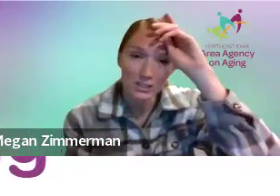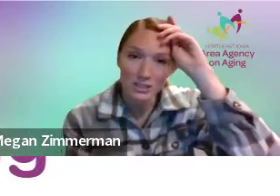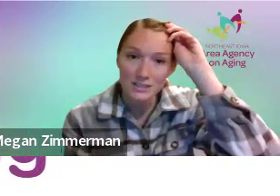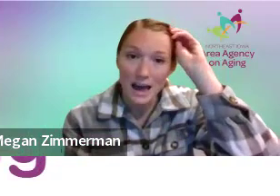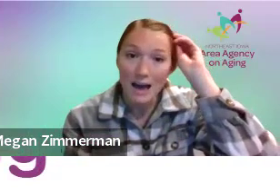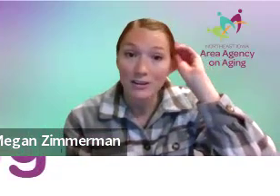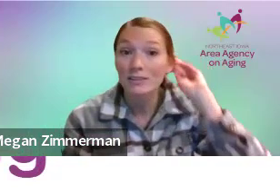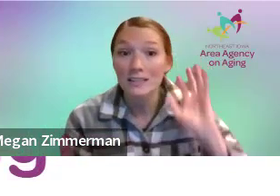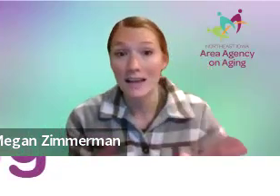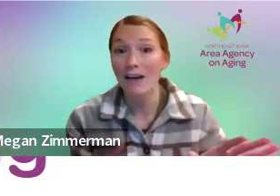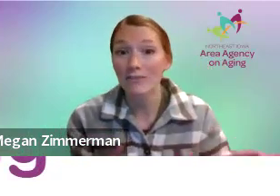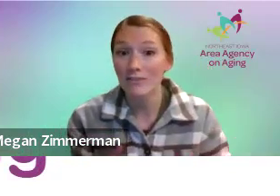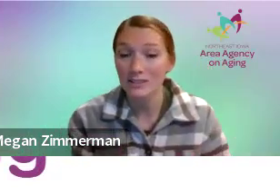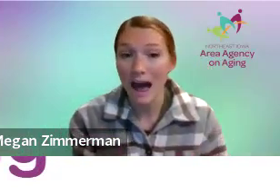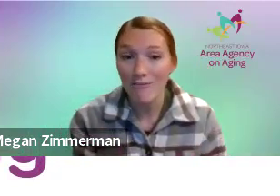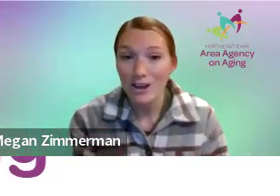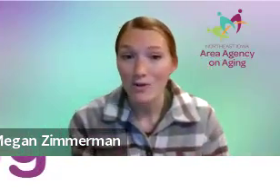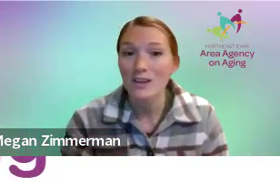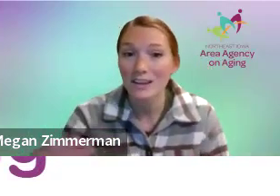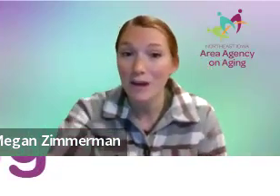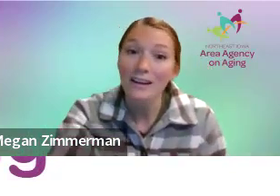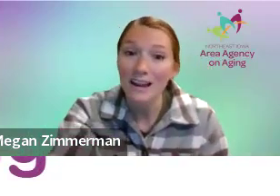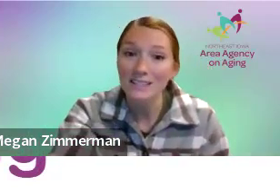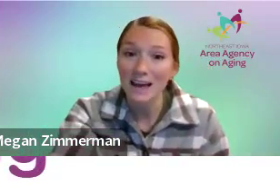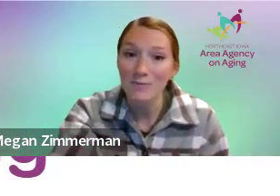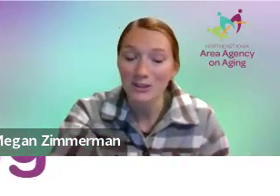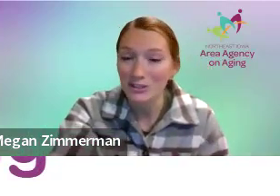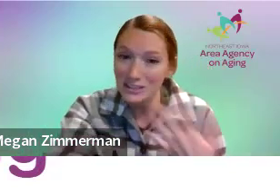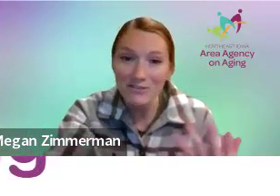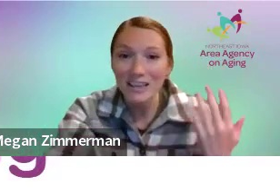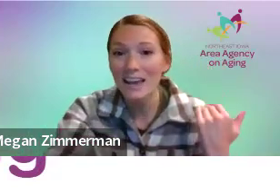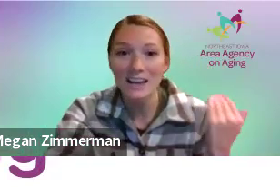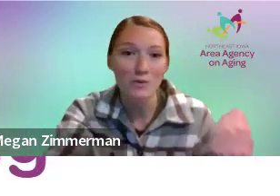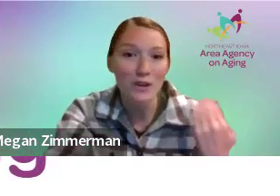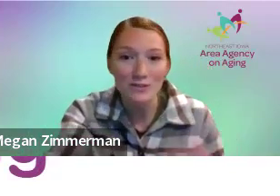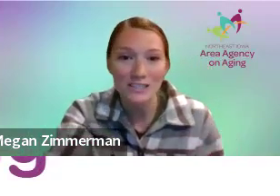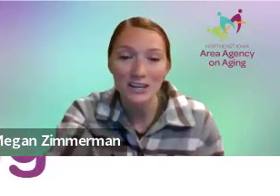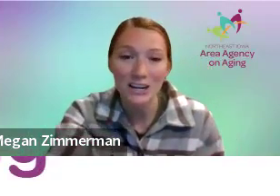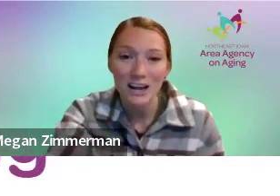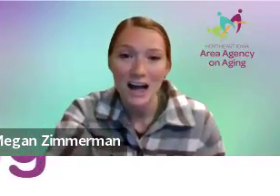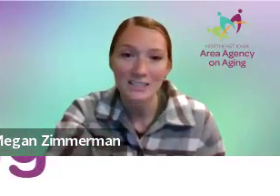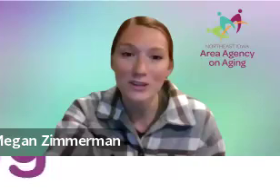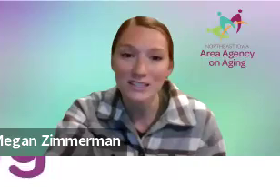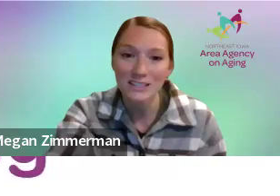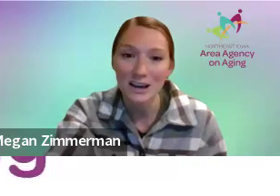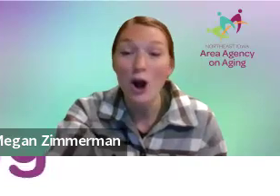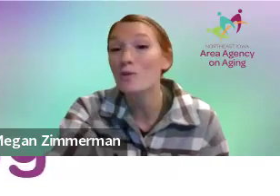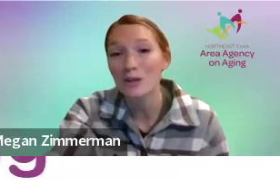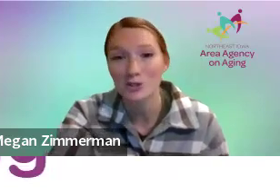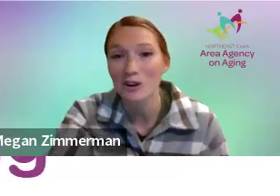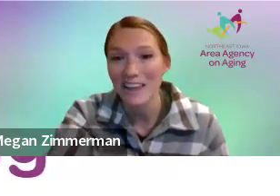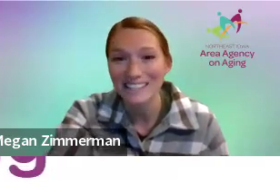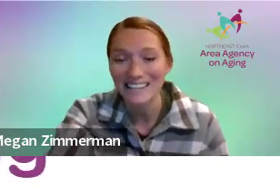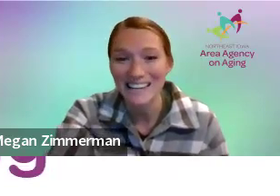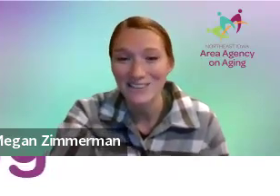or organizations that have at least half of their staff, we can recognize them with a certificate and a window sticker. So this is a